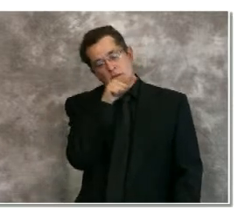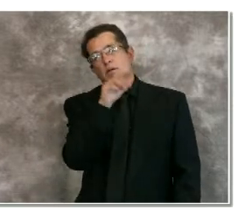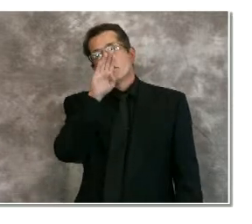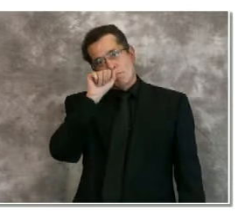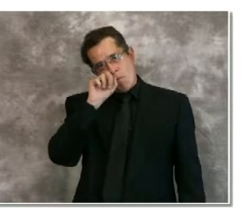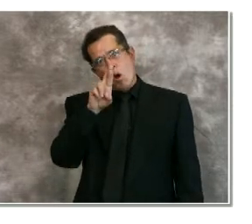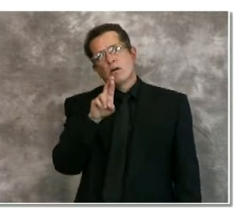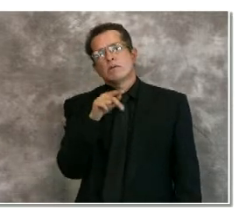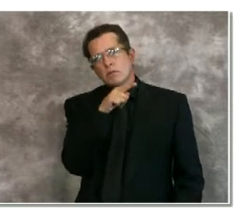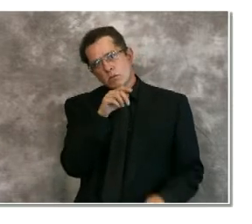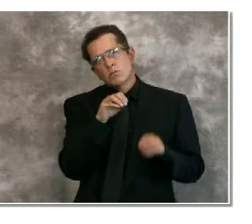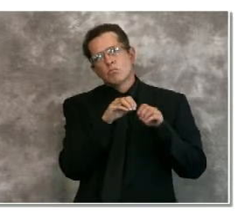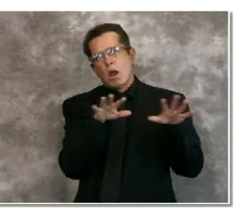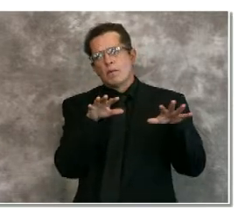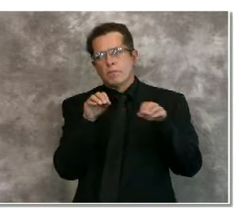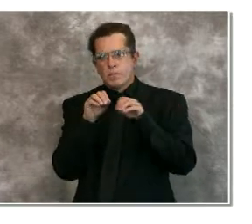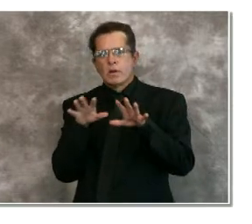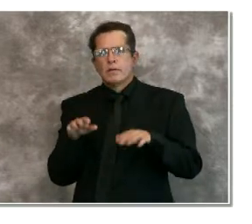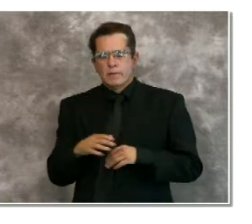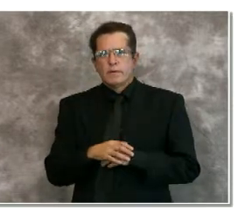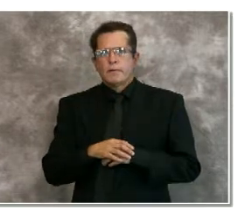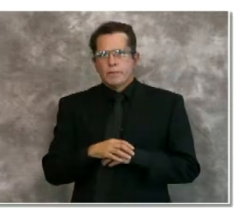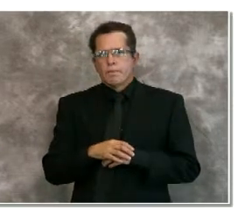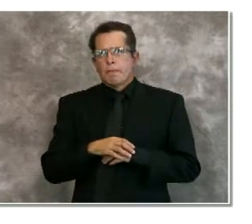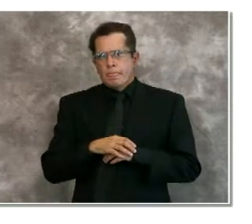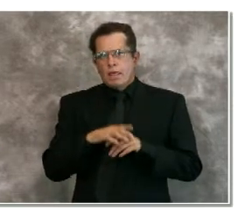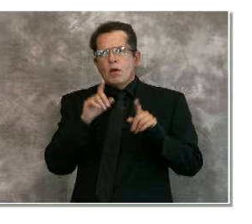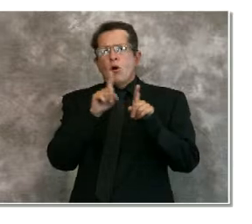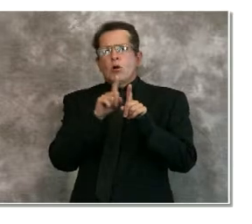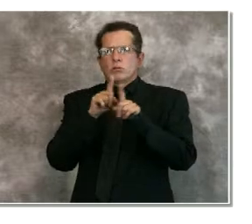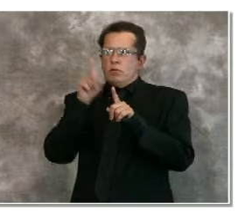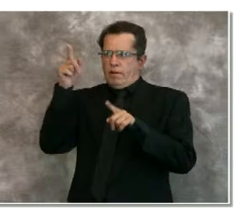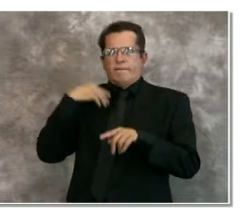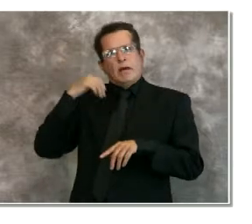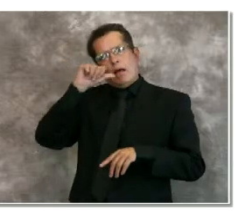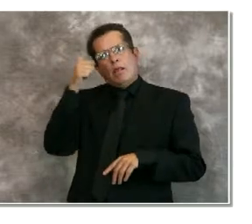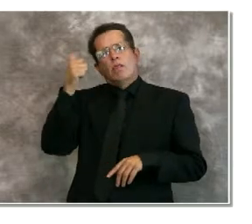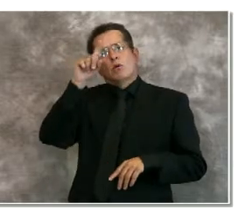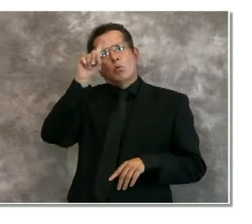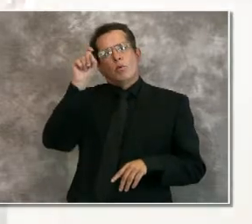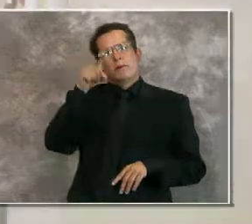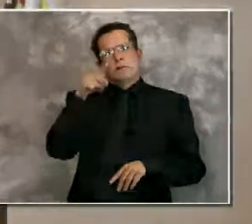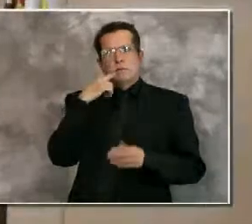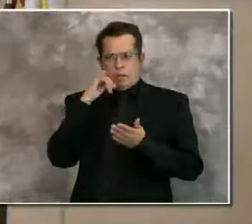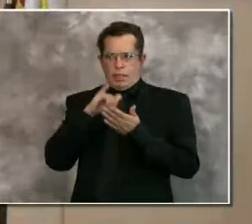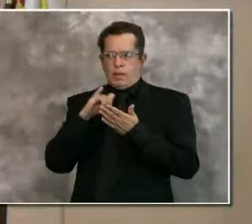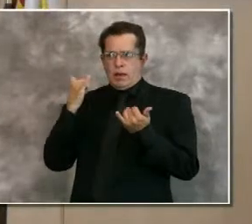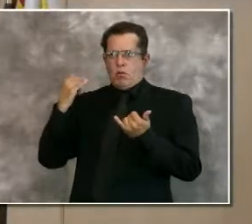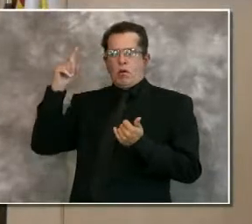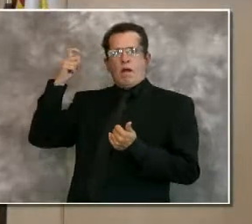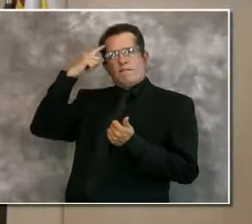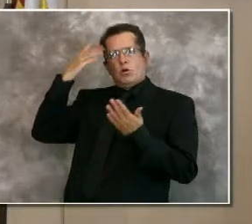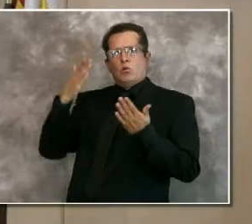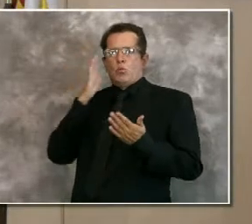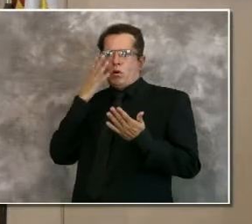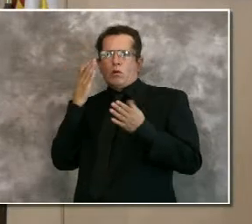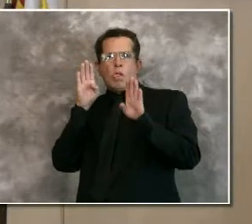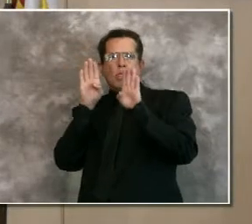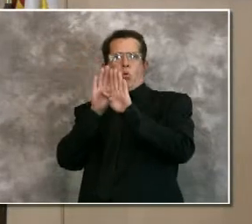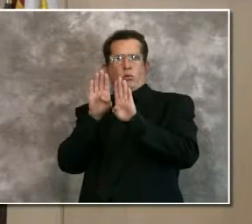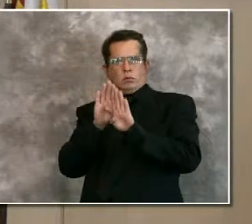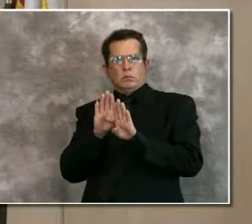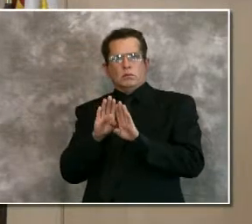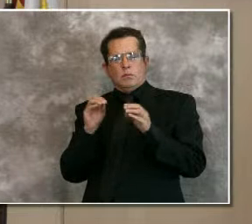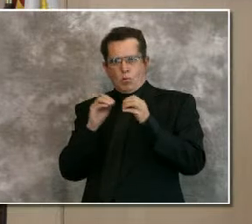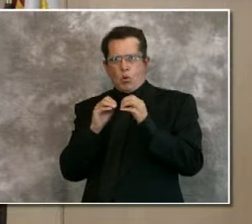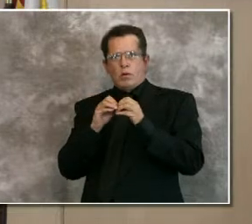Okay, and then just a follow-up question regarding enforcement. I know you guys have said a few times, including today, that it would be stepped up, and the governor also wants to see that, and he says he's including